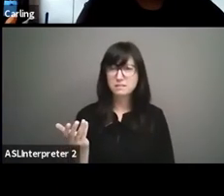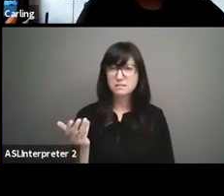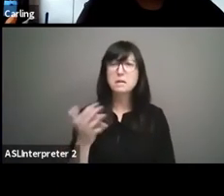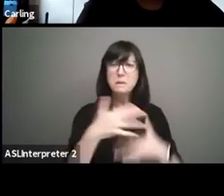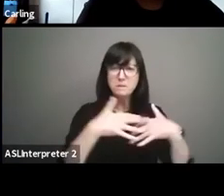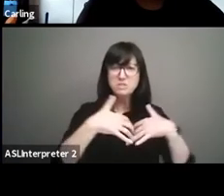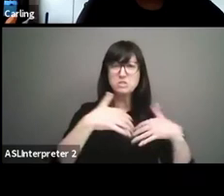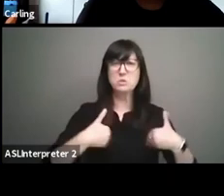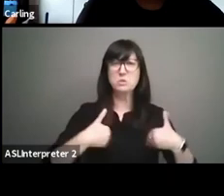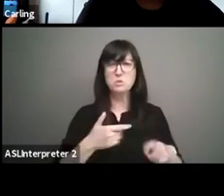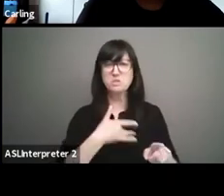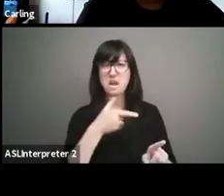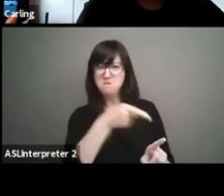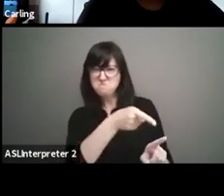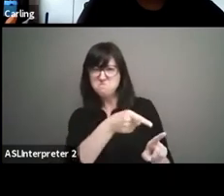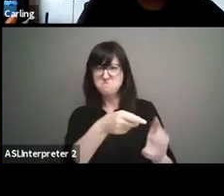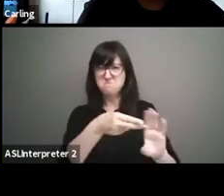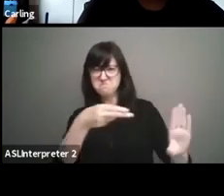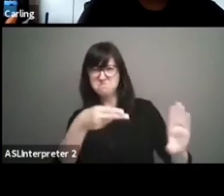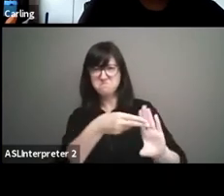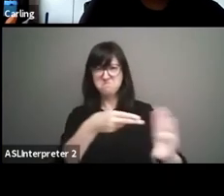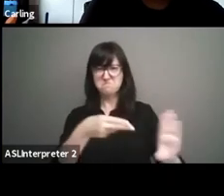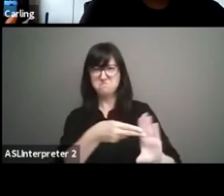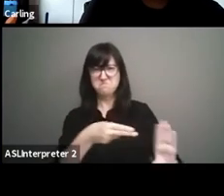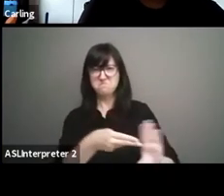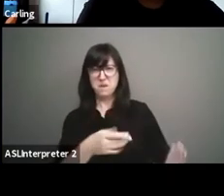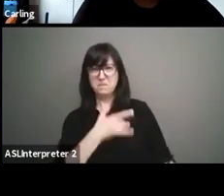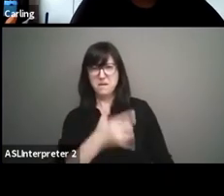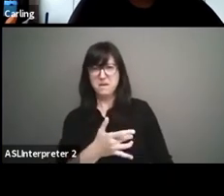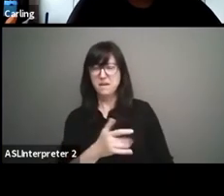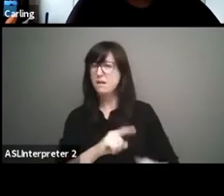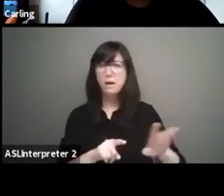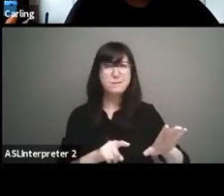are often harassed for in public.